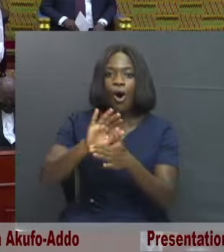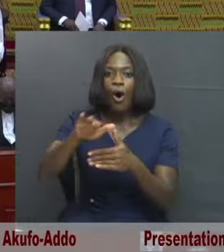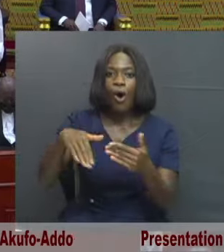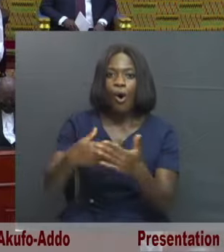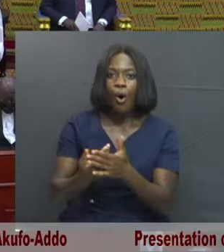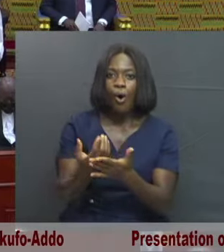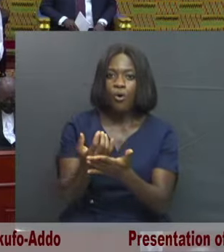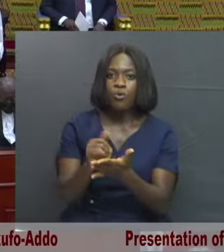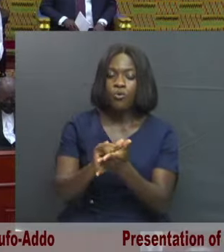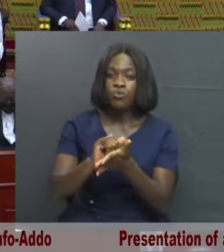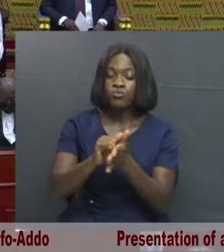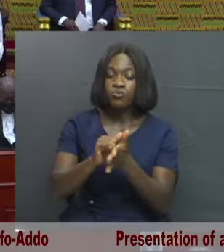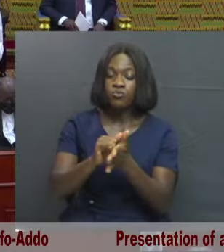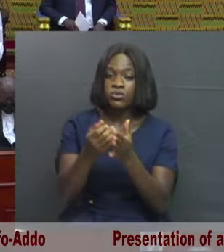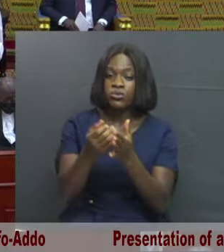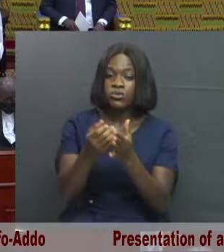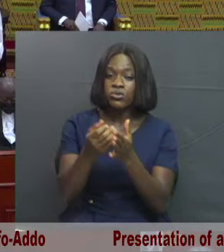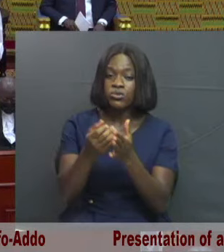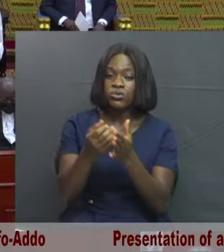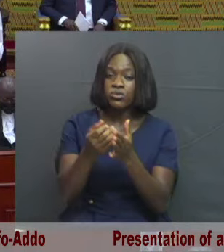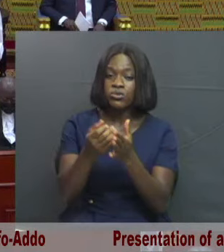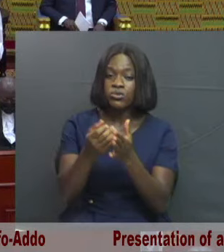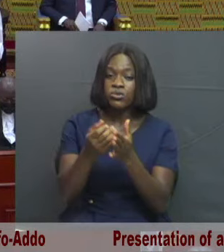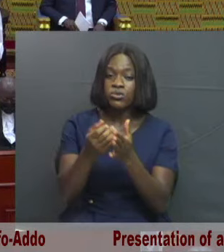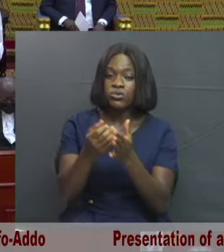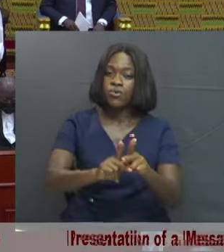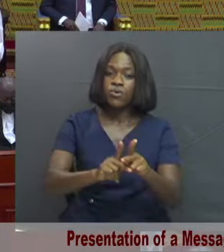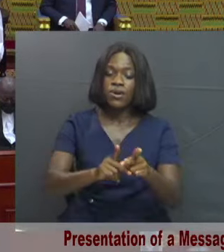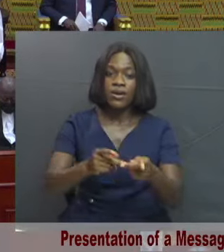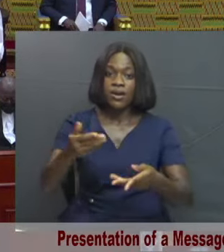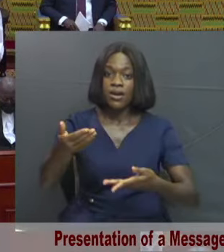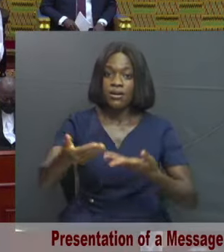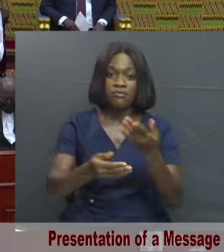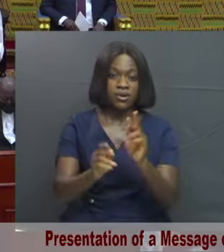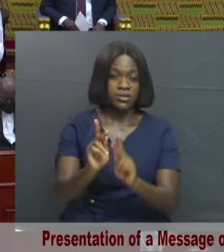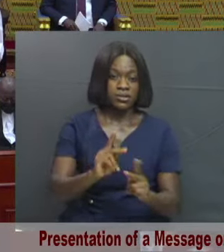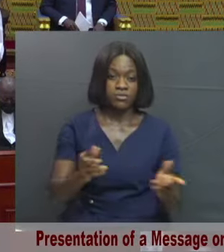dignitaries and distinguished invited guest over